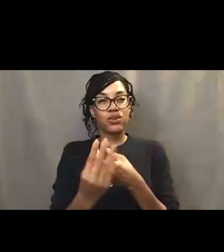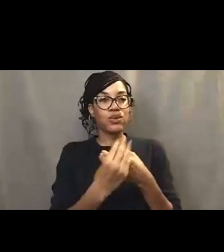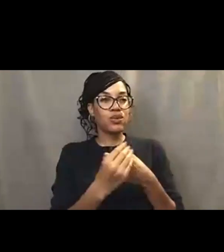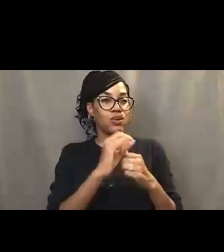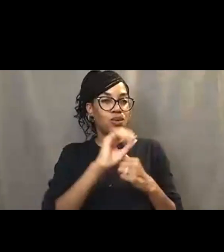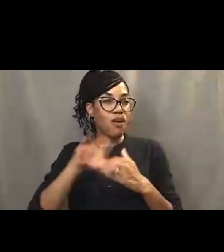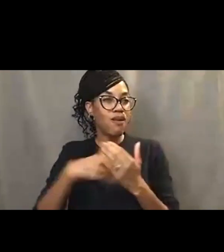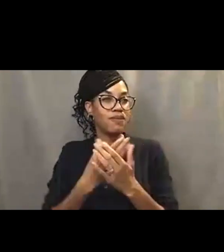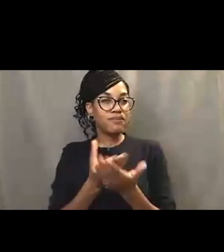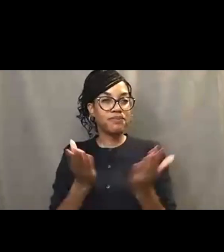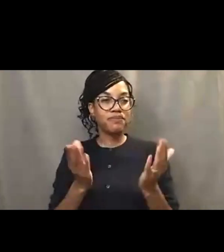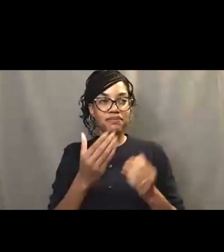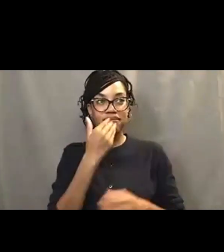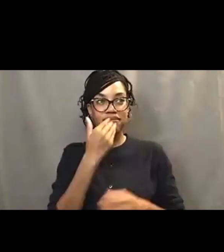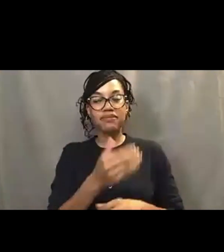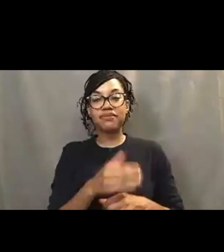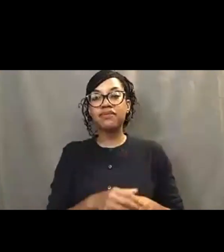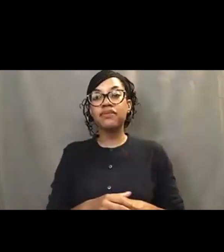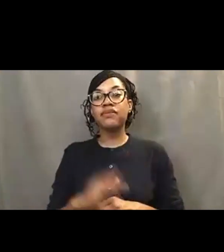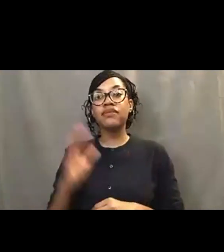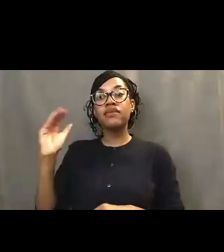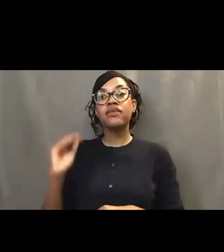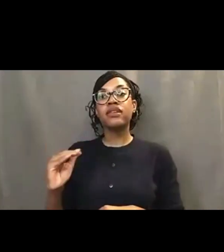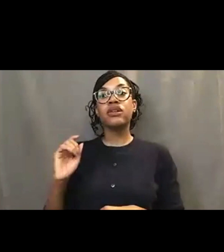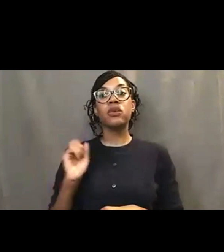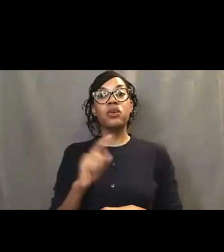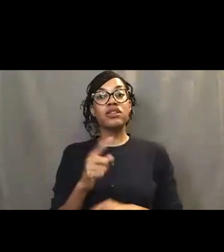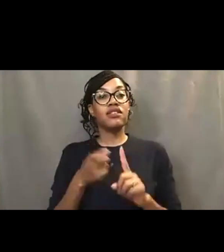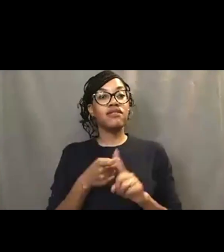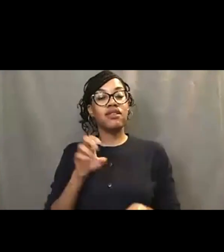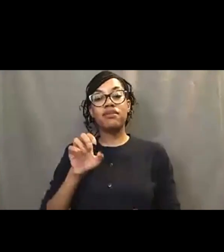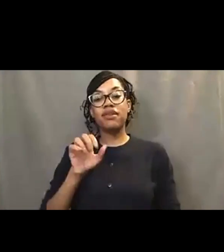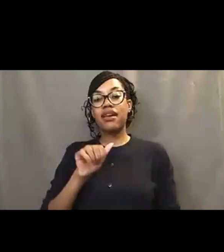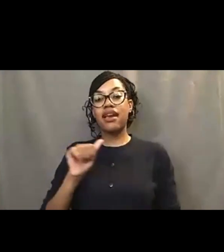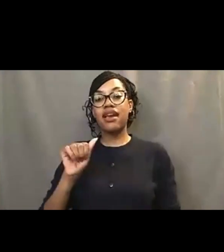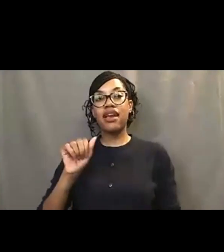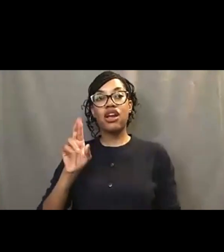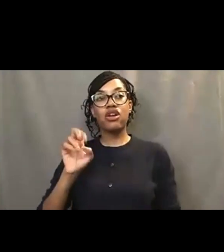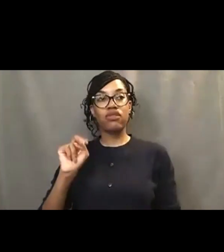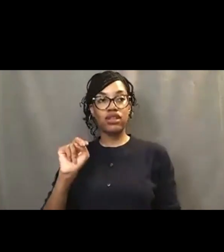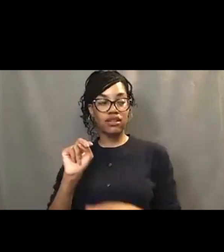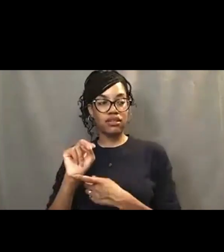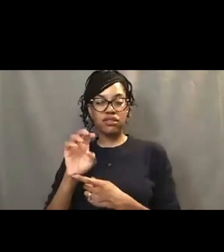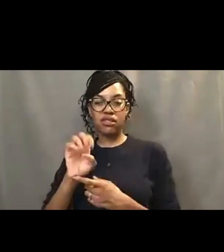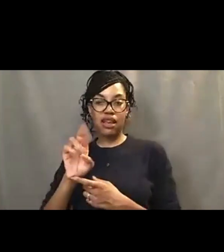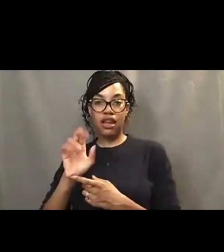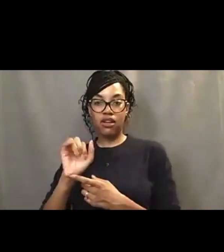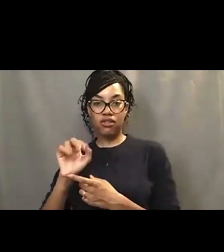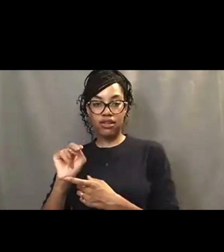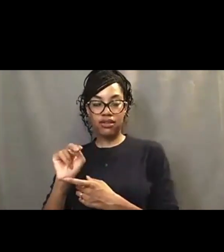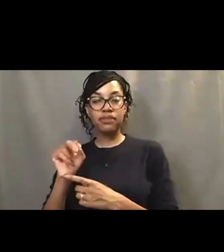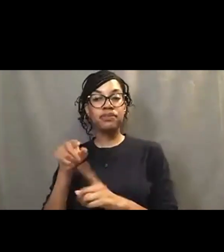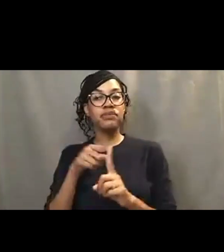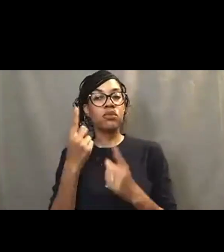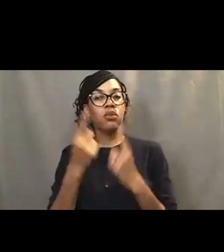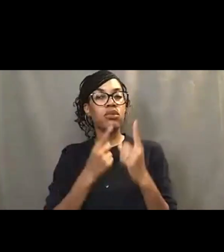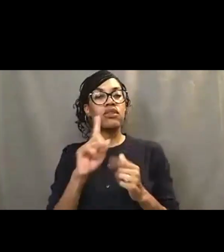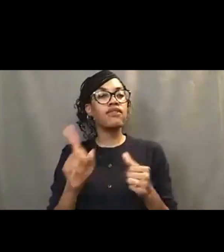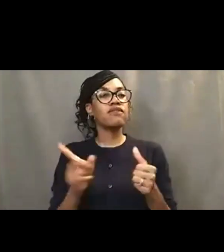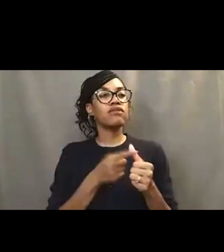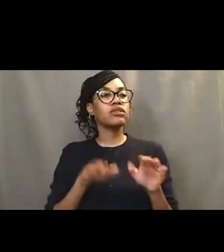from Erin, which is, what was the first step in creating a community-based structure in MNEA?